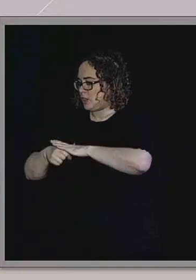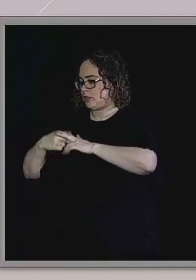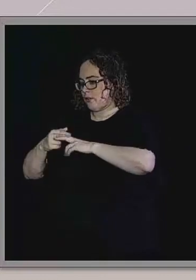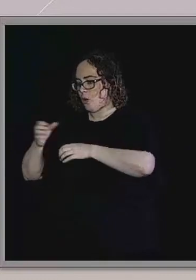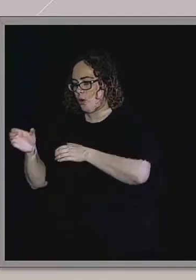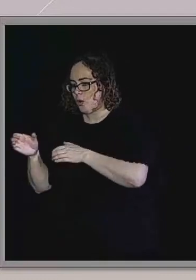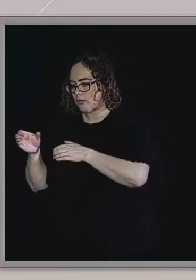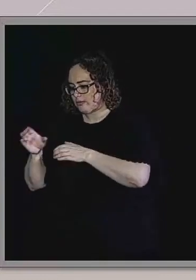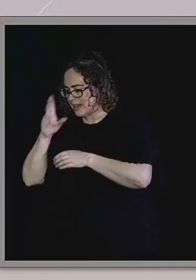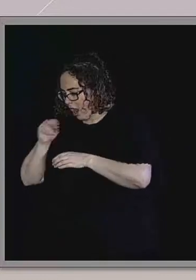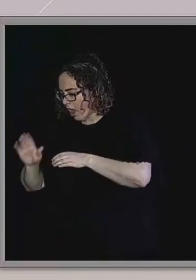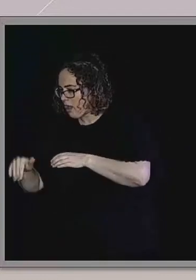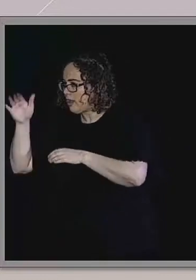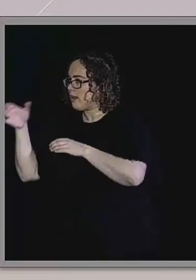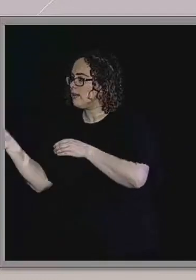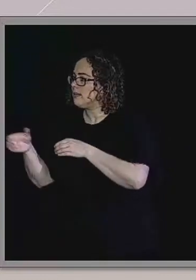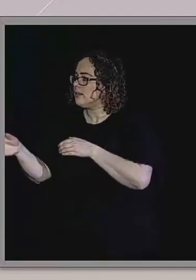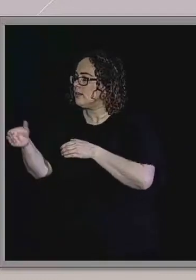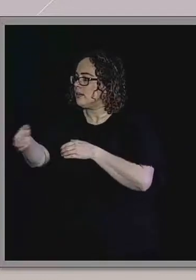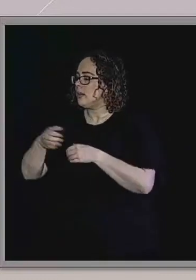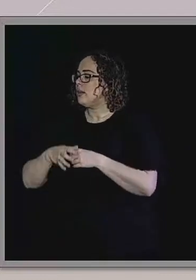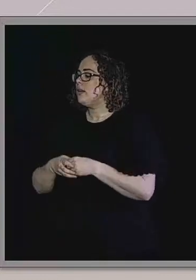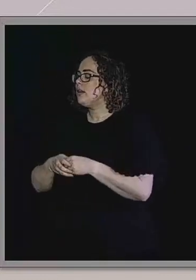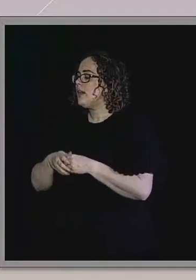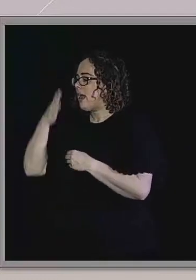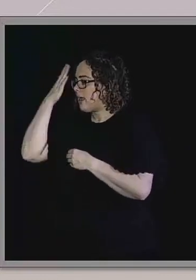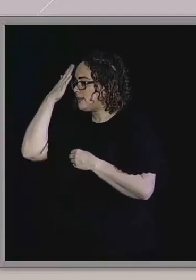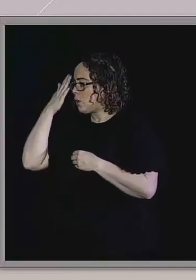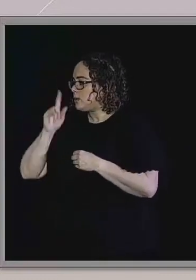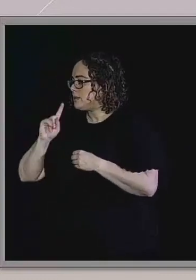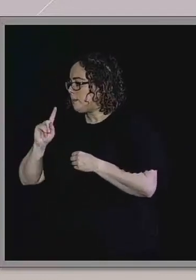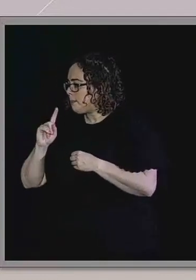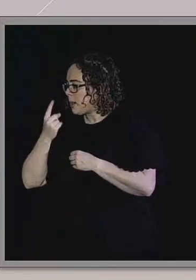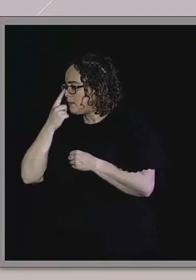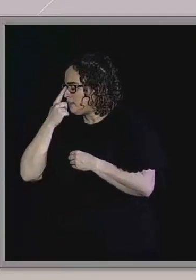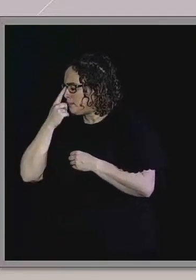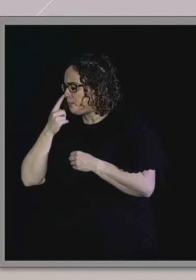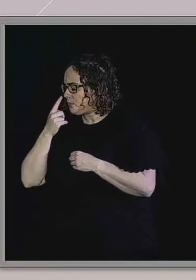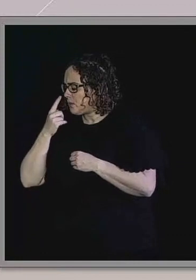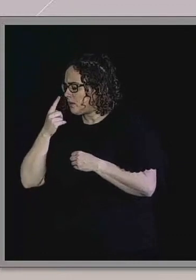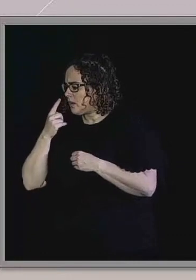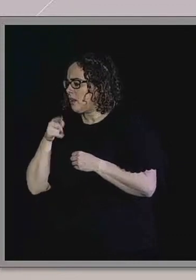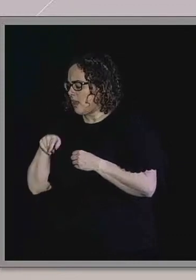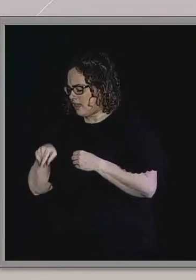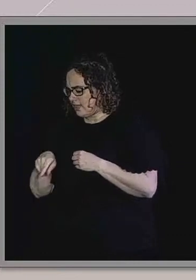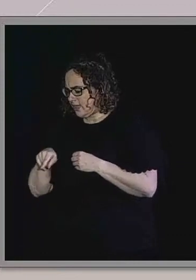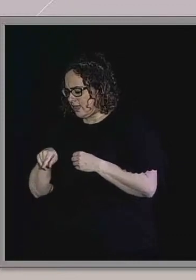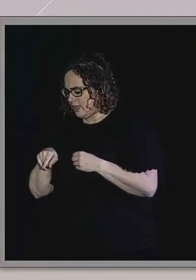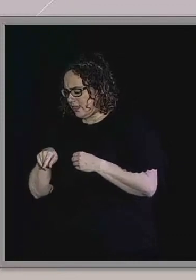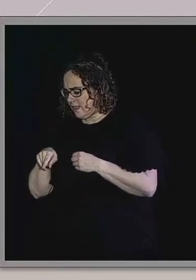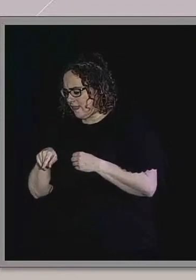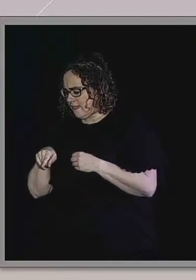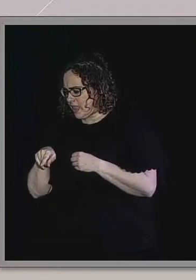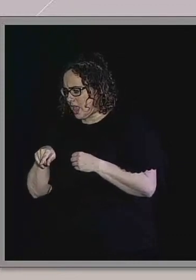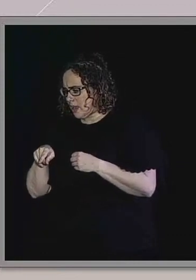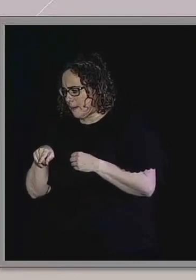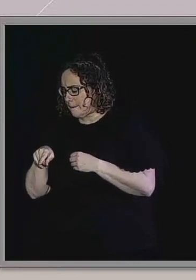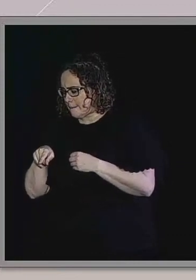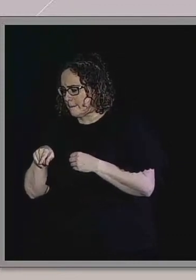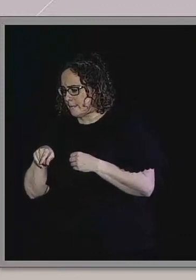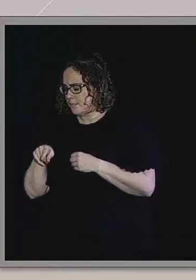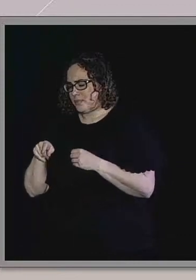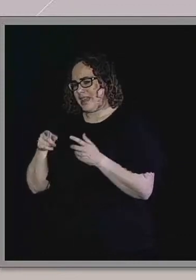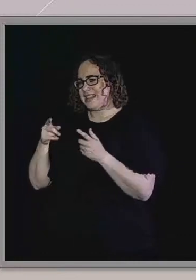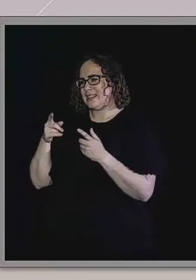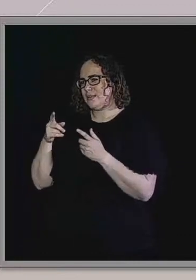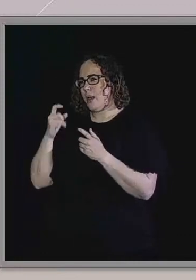But look, the concession plan is always have to be the next, have to be the answer to what we're starting. I mean, I'm not going to